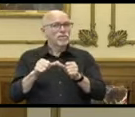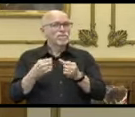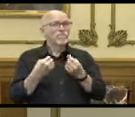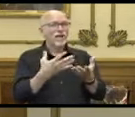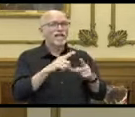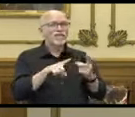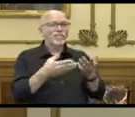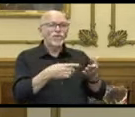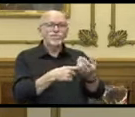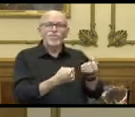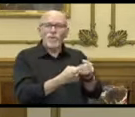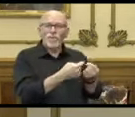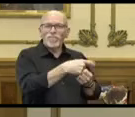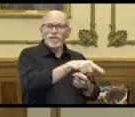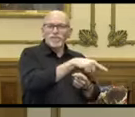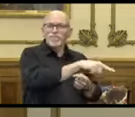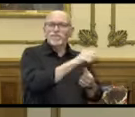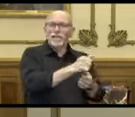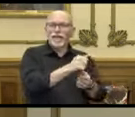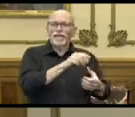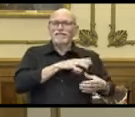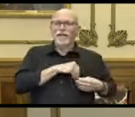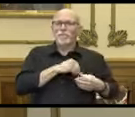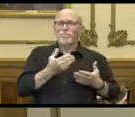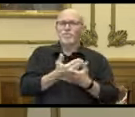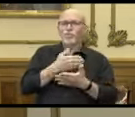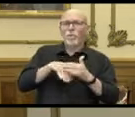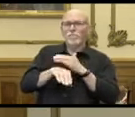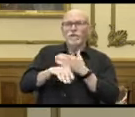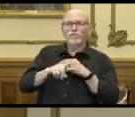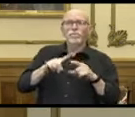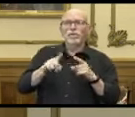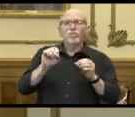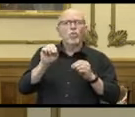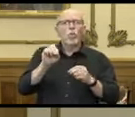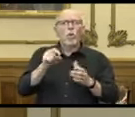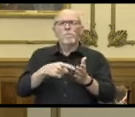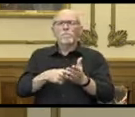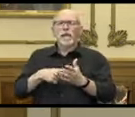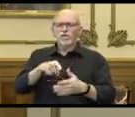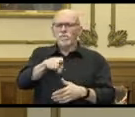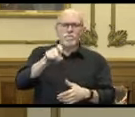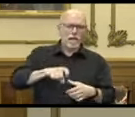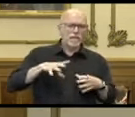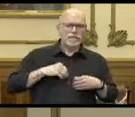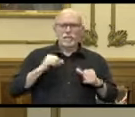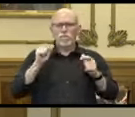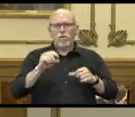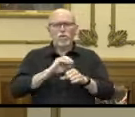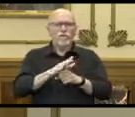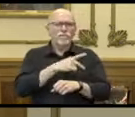to support them so that they can take new admissions, but there's never been a mandate that they must take a new admission.